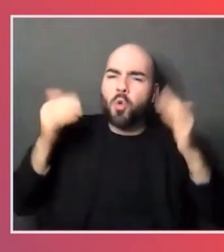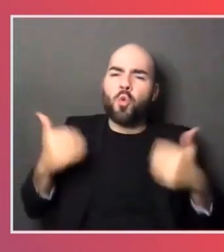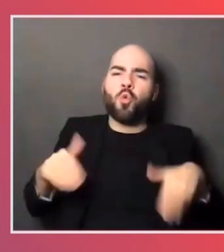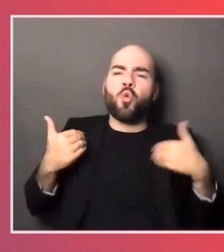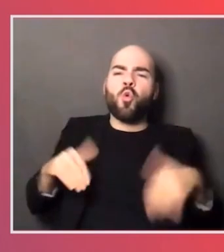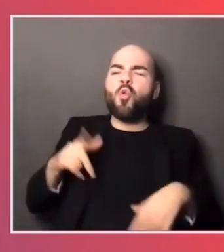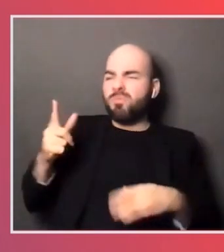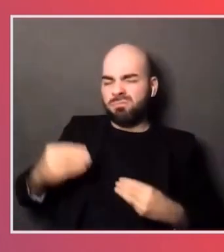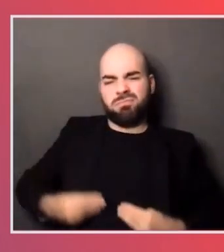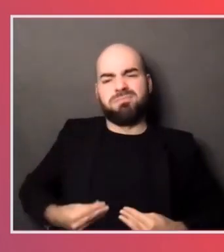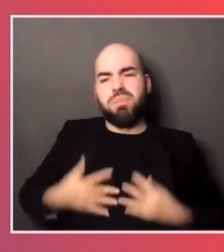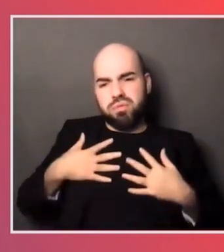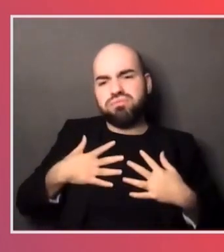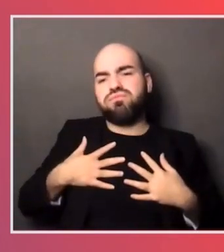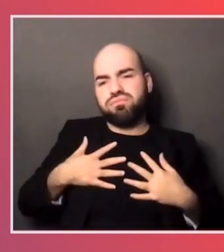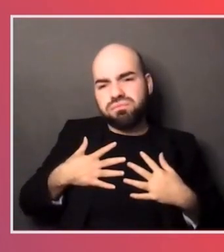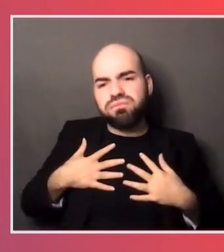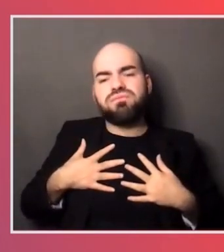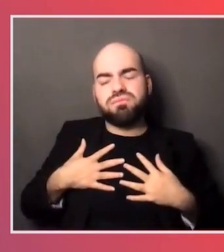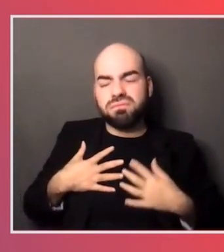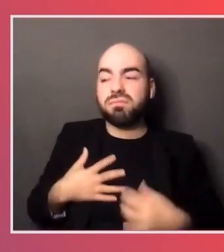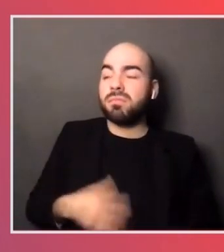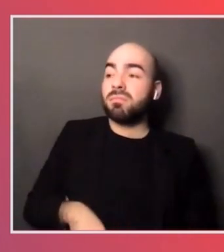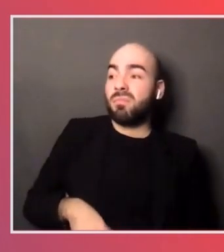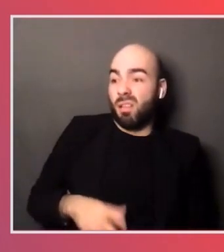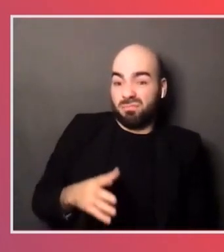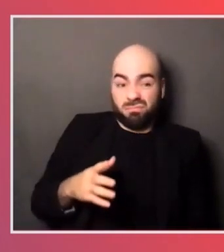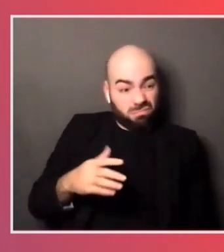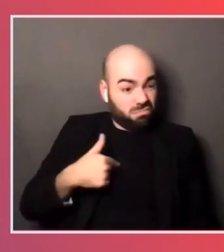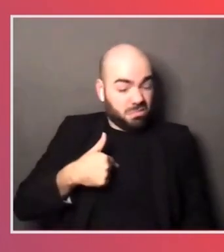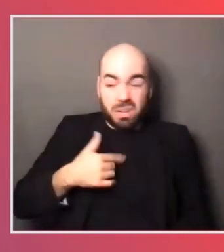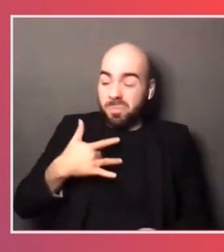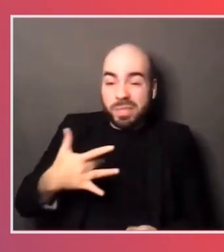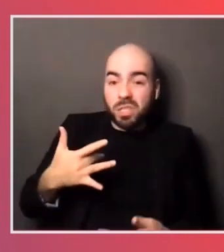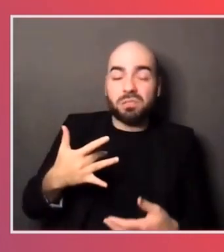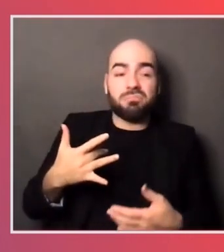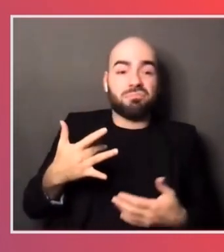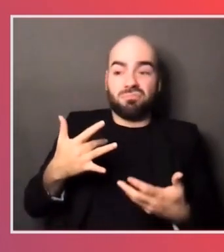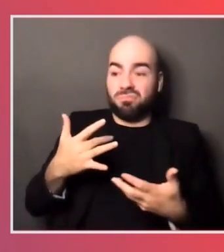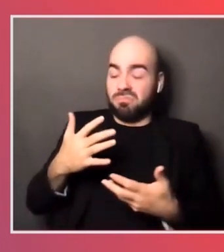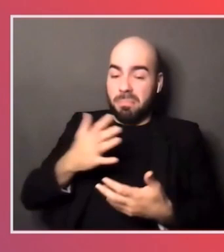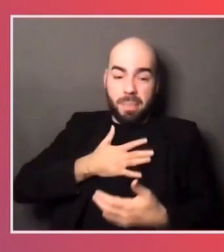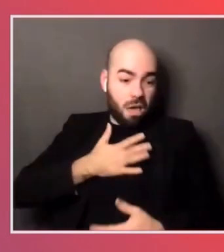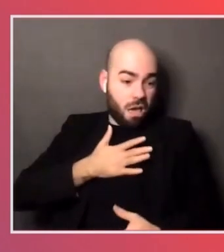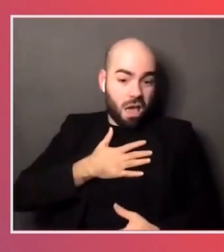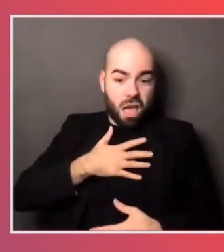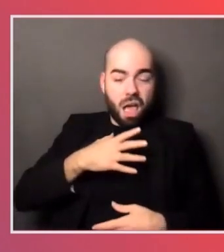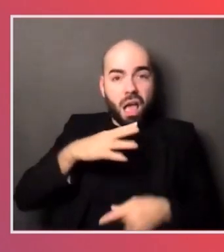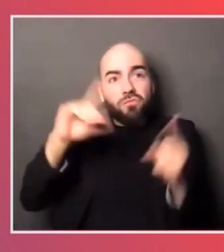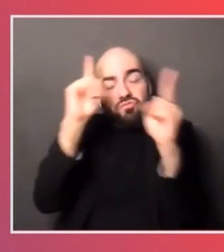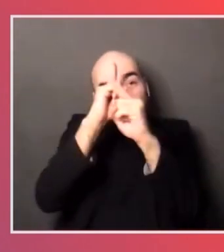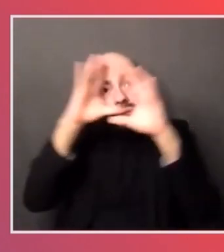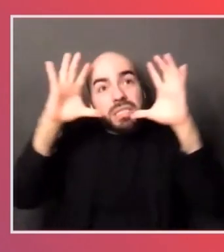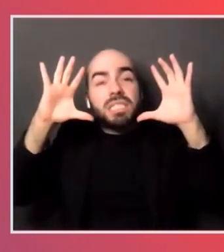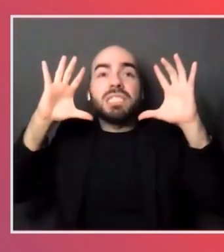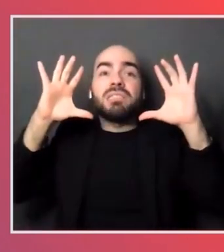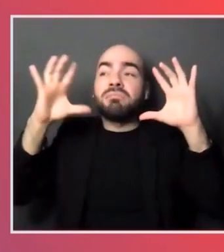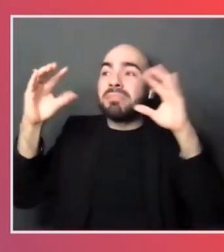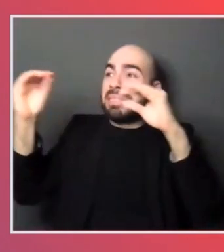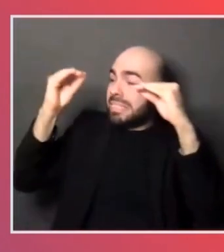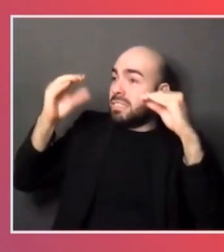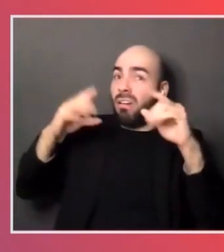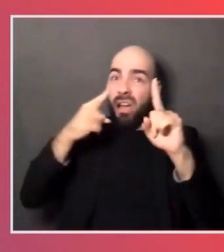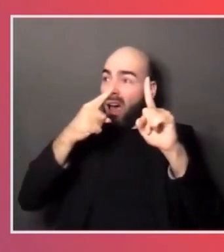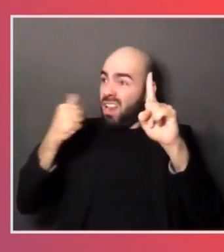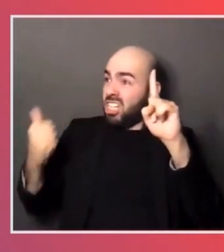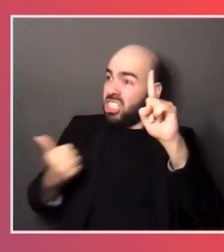to, follow my dreams and to think independently and